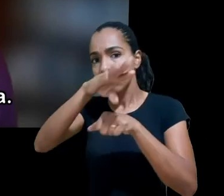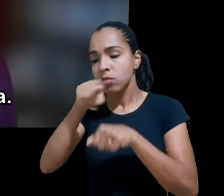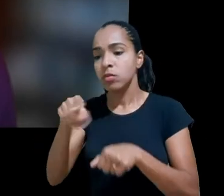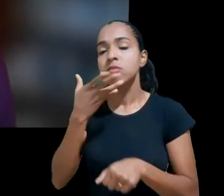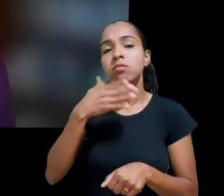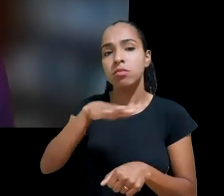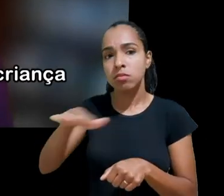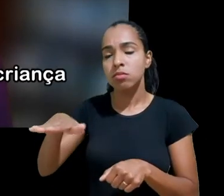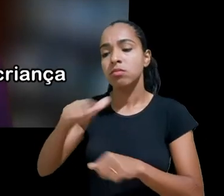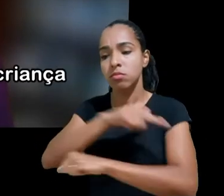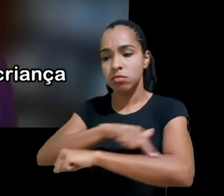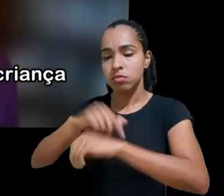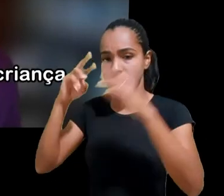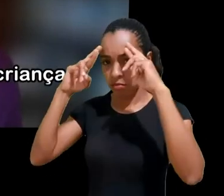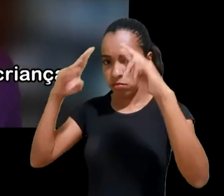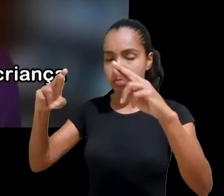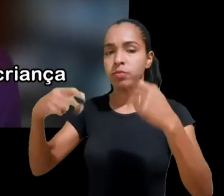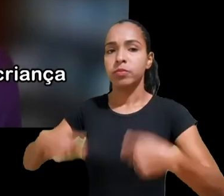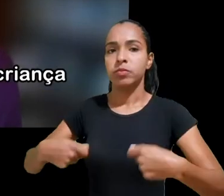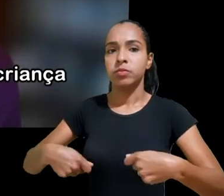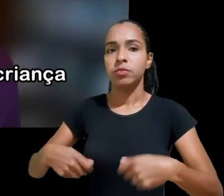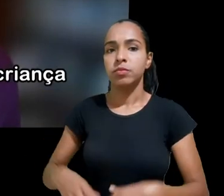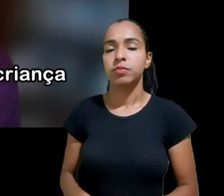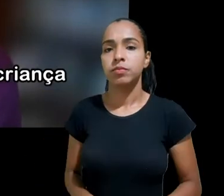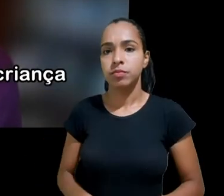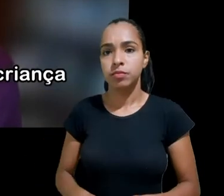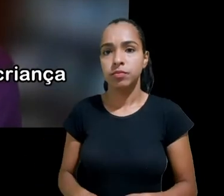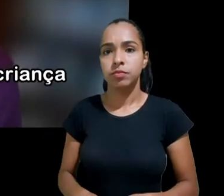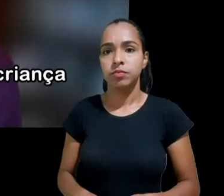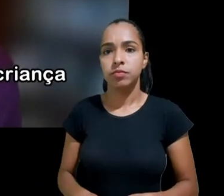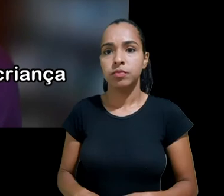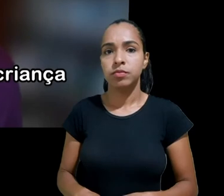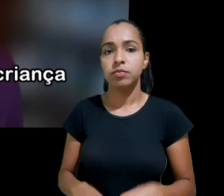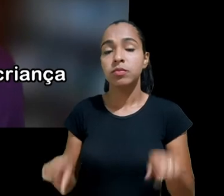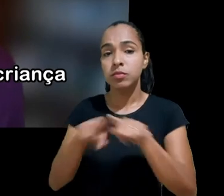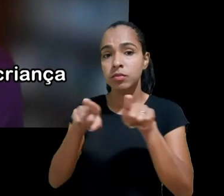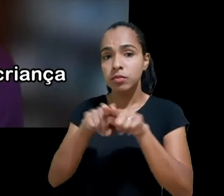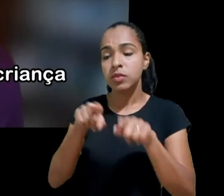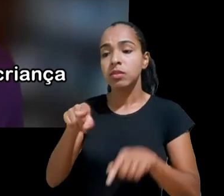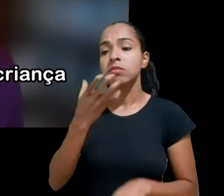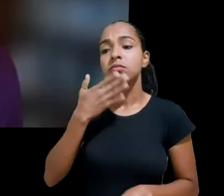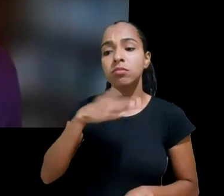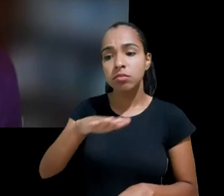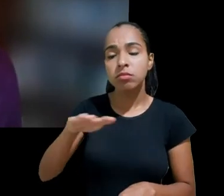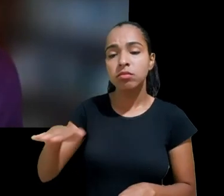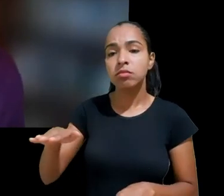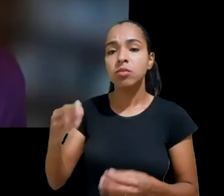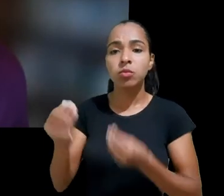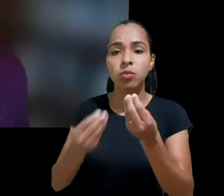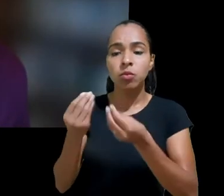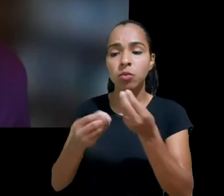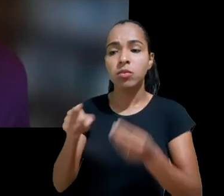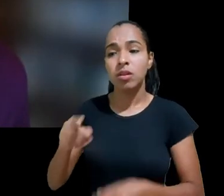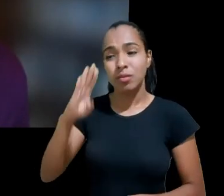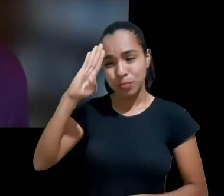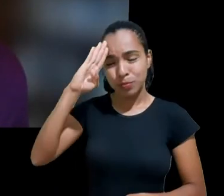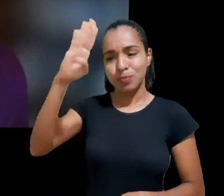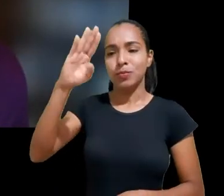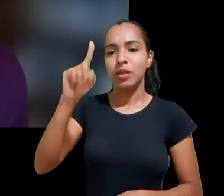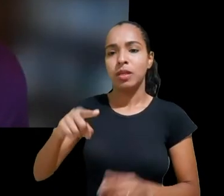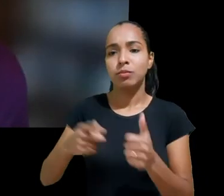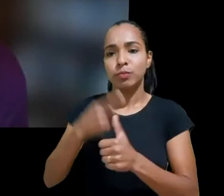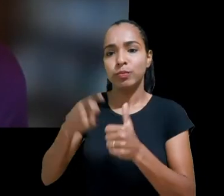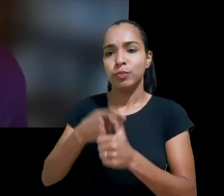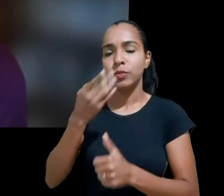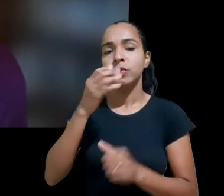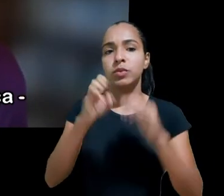manner it provides that the best interests of the child must be a primary consideration when companies design and develop